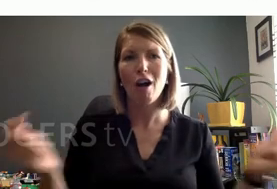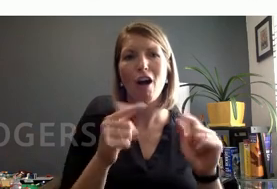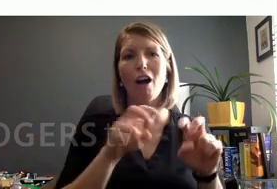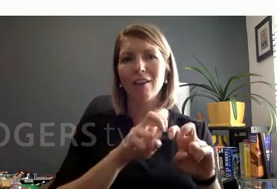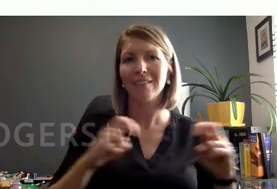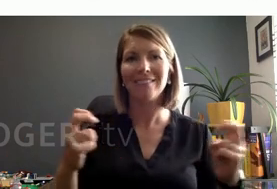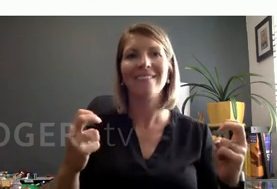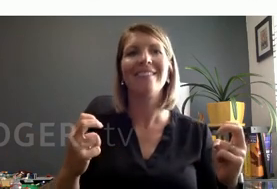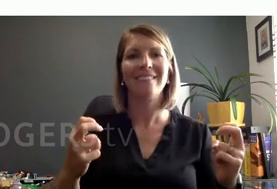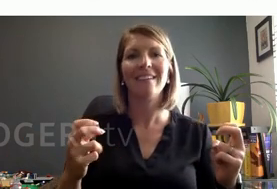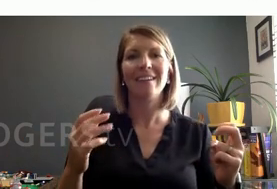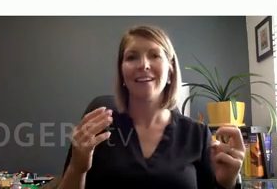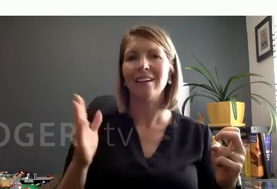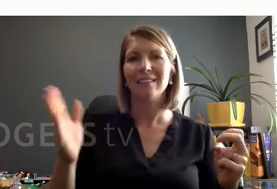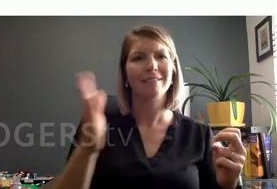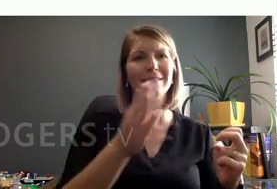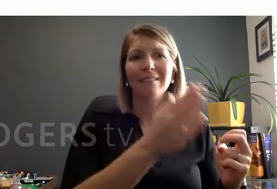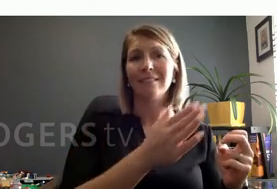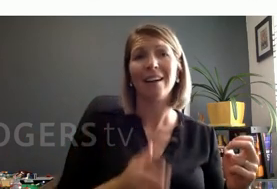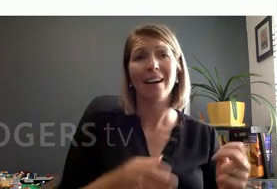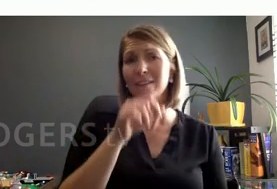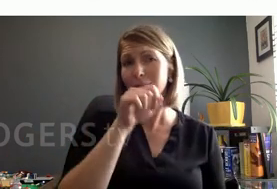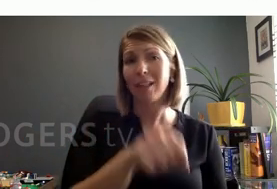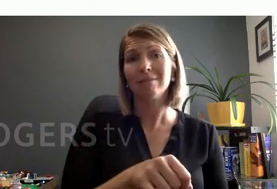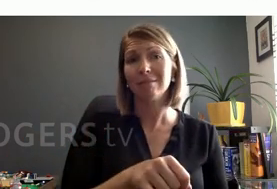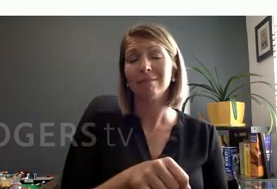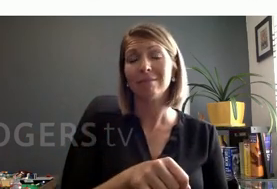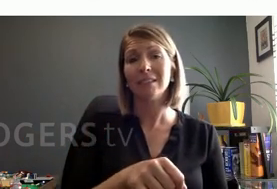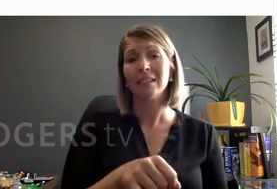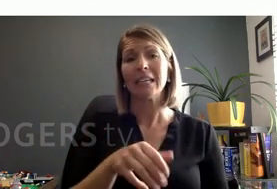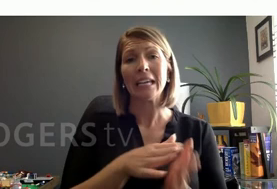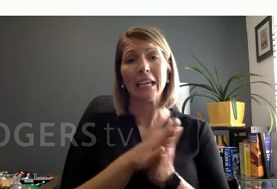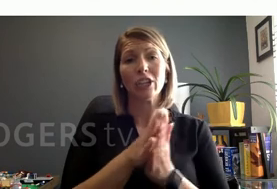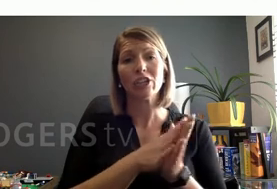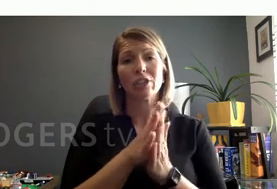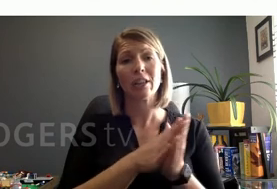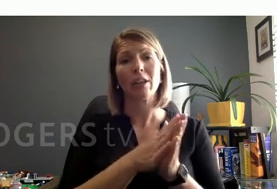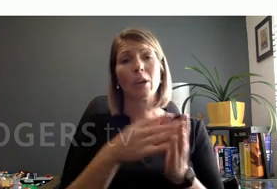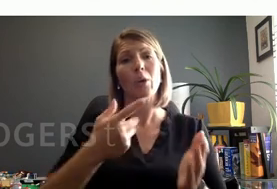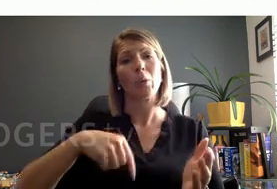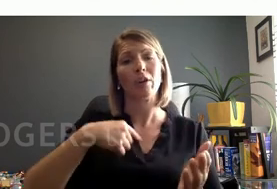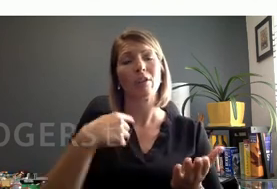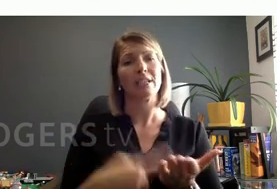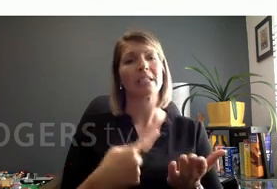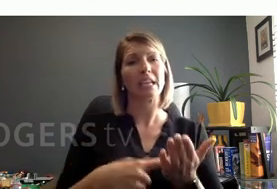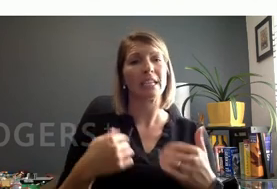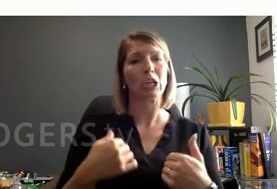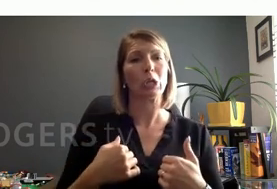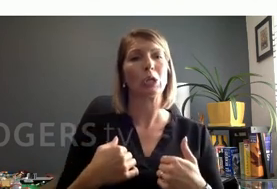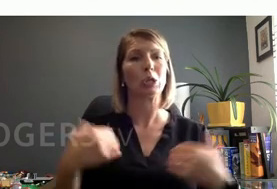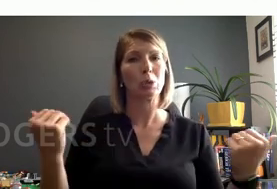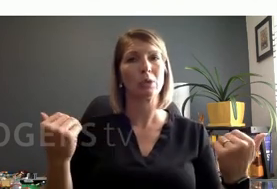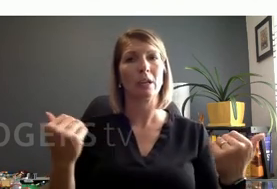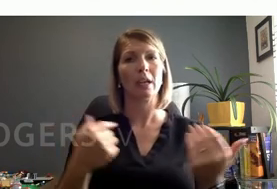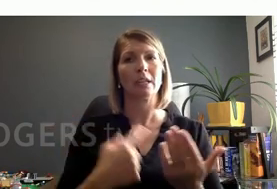sure, because I find it's interesting that we're also talking about youth and the value that youth